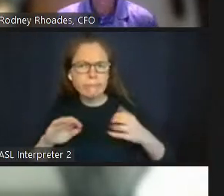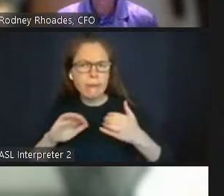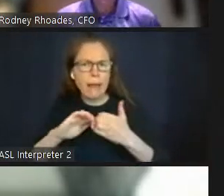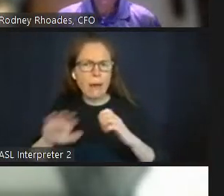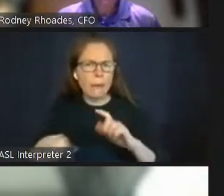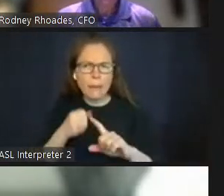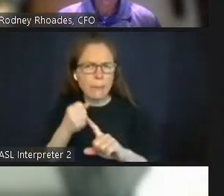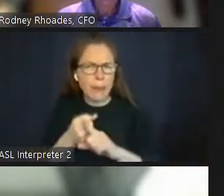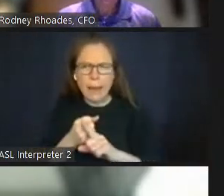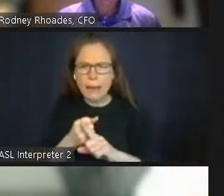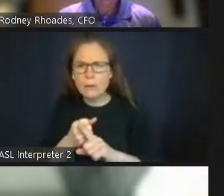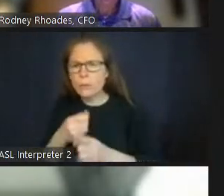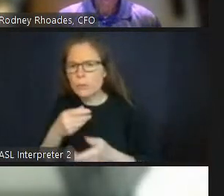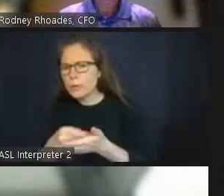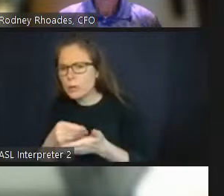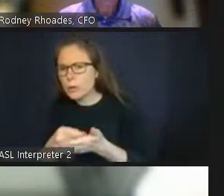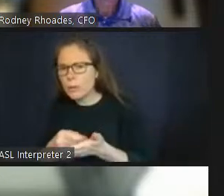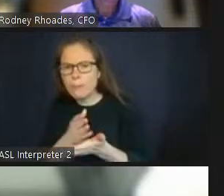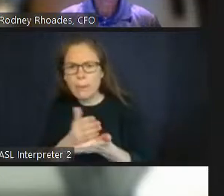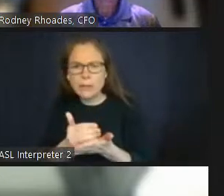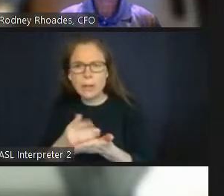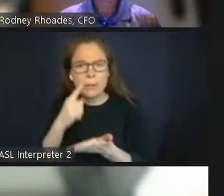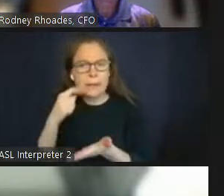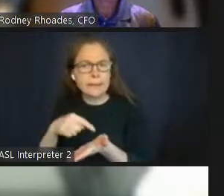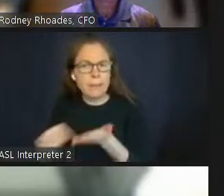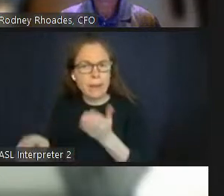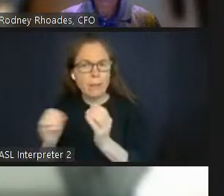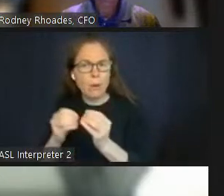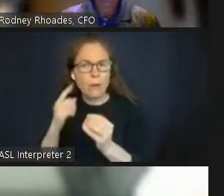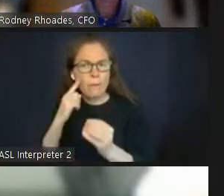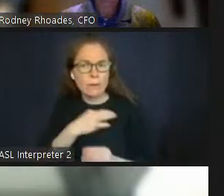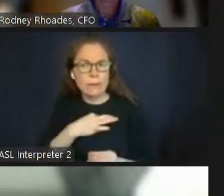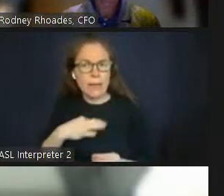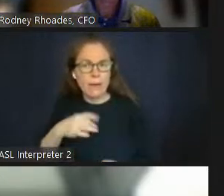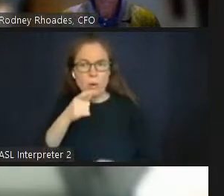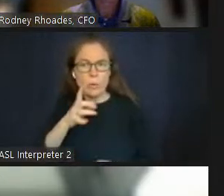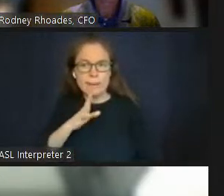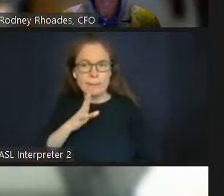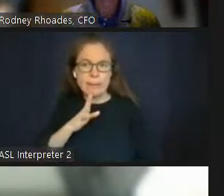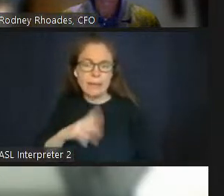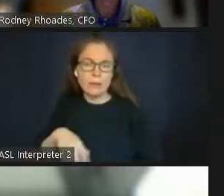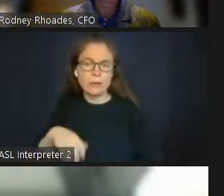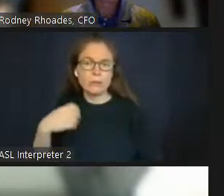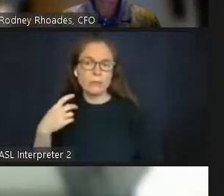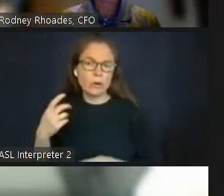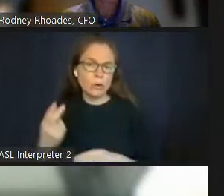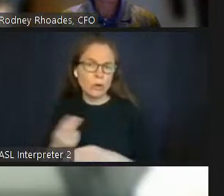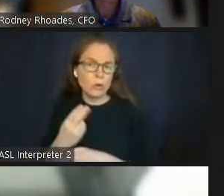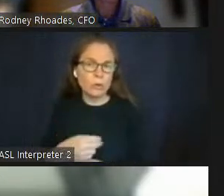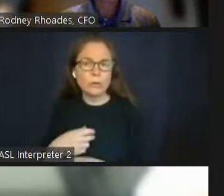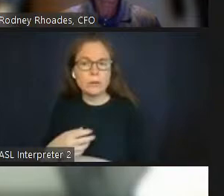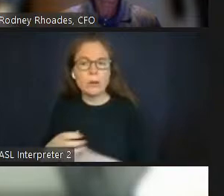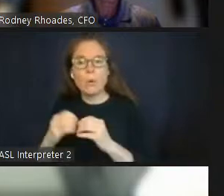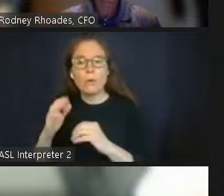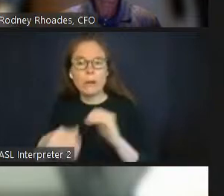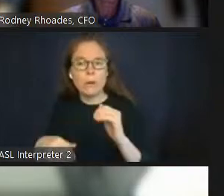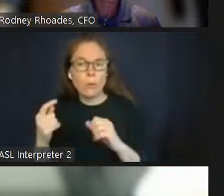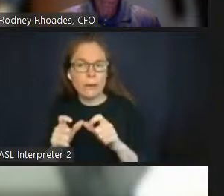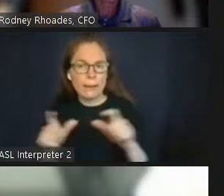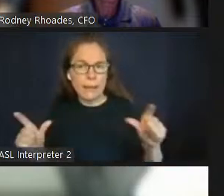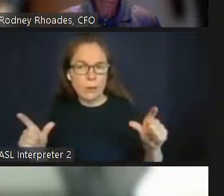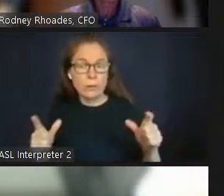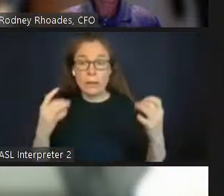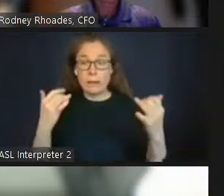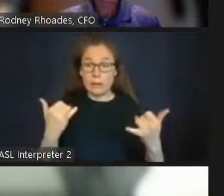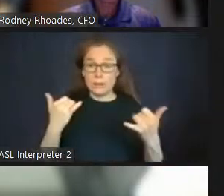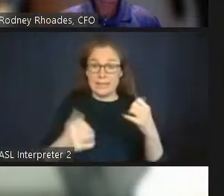differential. So as I mentioned, this is our inaugural year using the budget equity tool. We have learned a